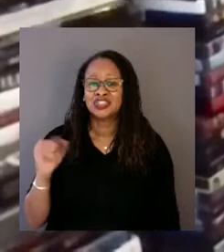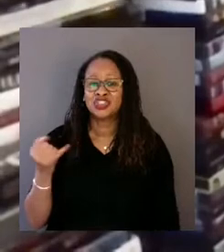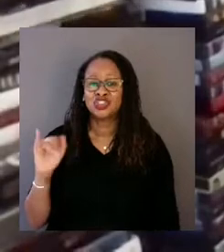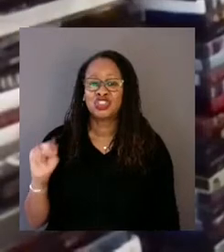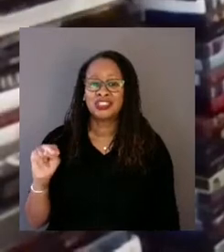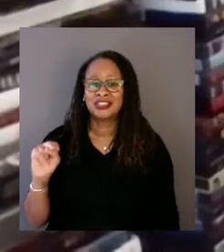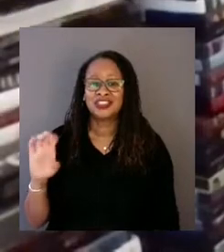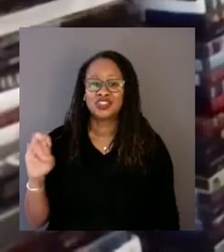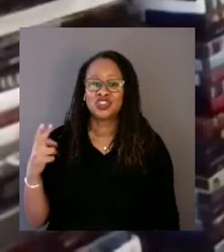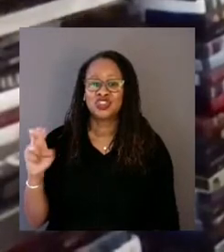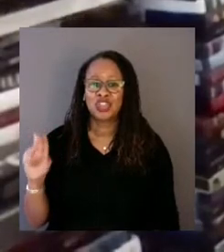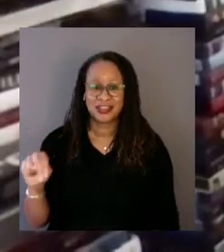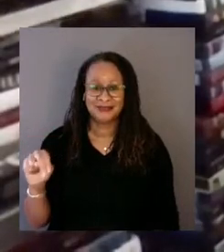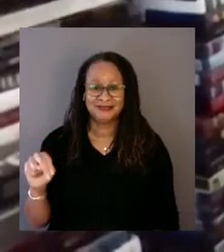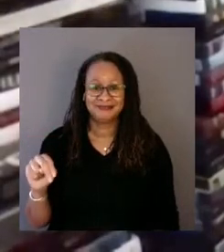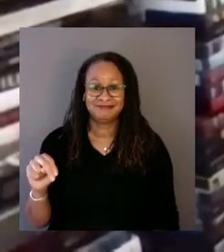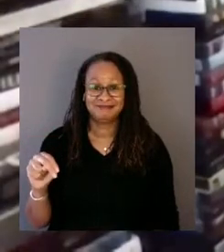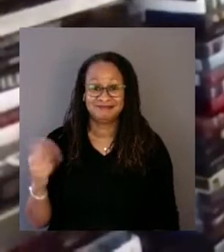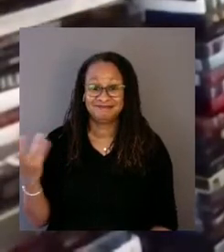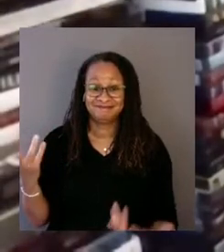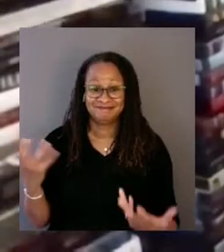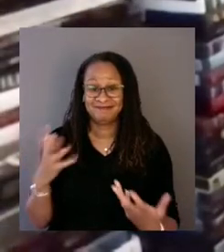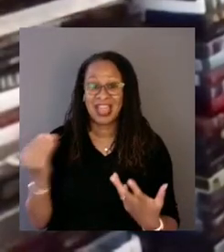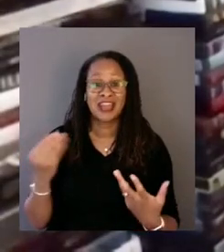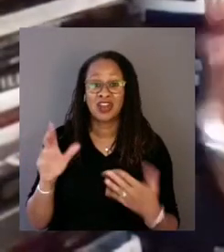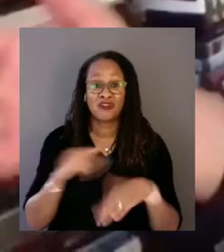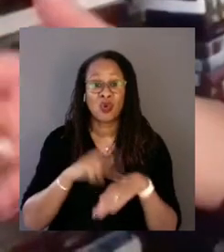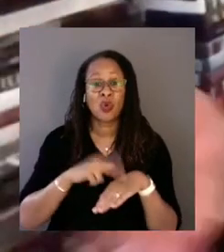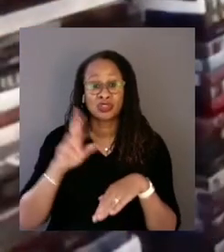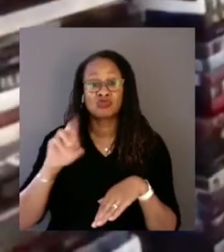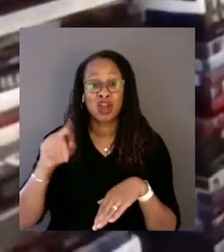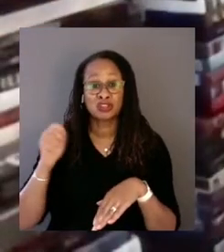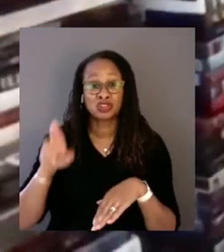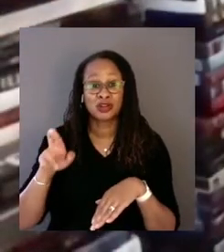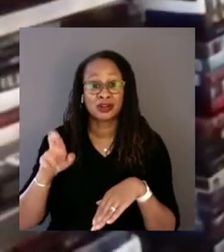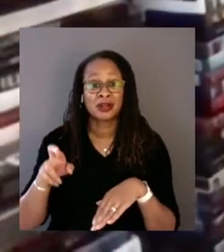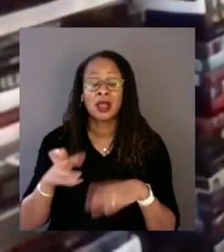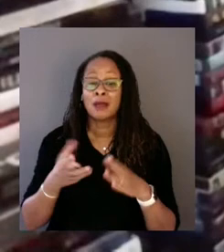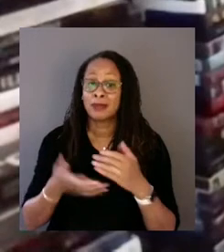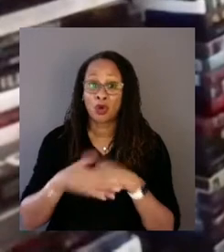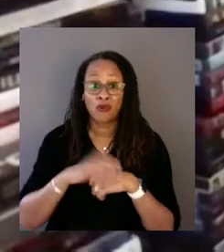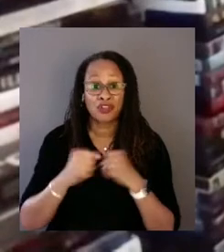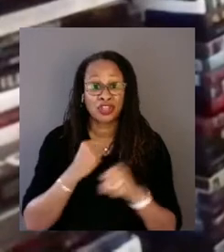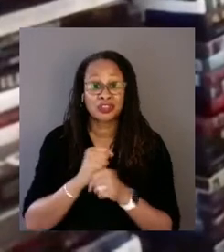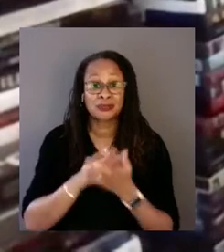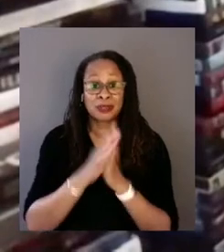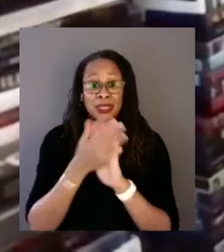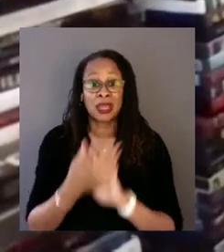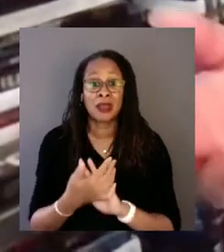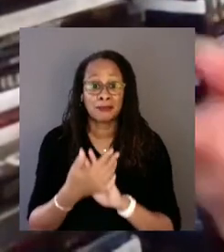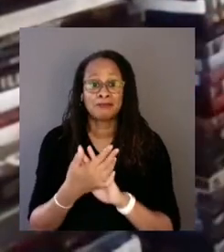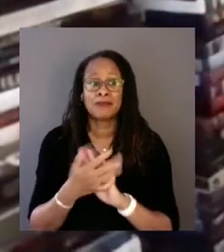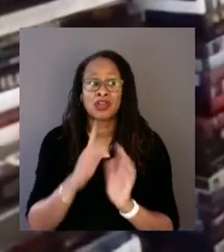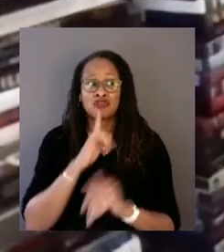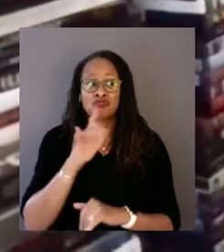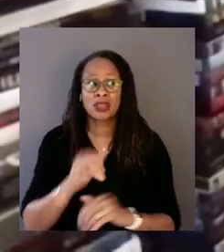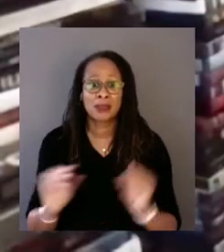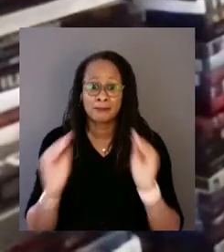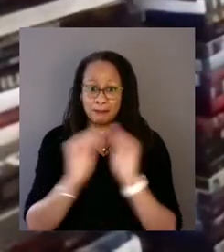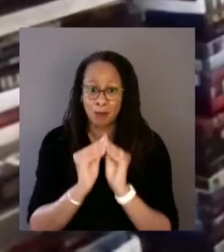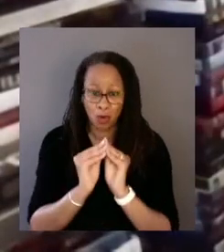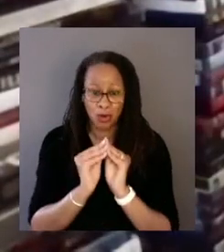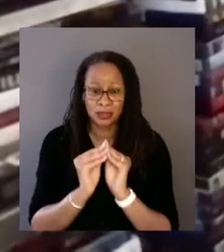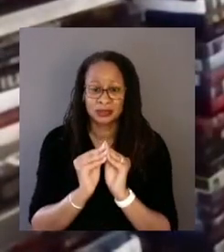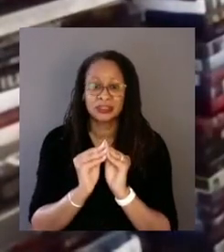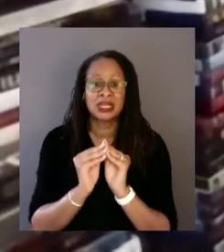Like, I remember, and of course, Roger, right? But through the years, it's become really more, again, the word diverse, but